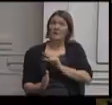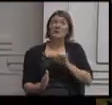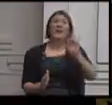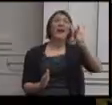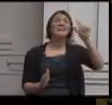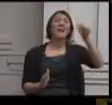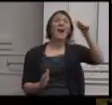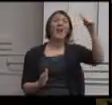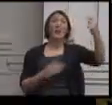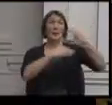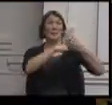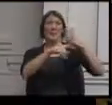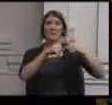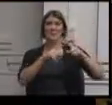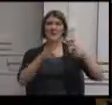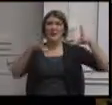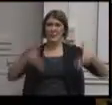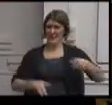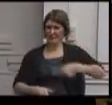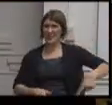nationwide. And